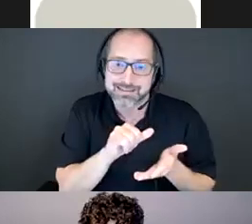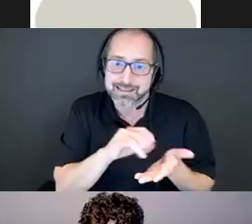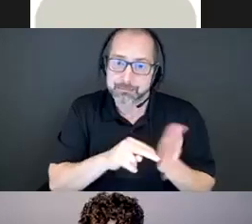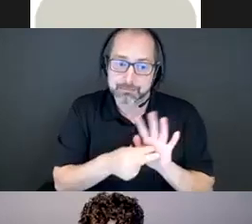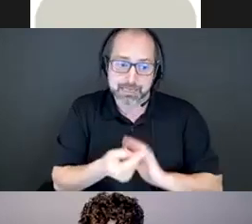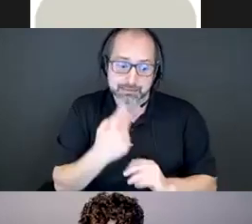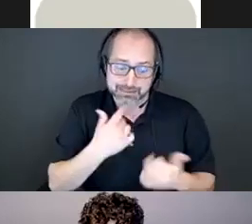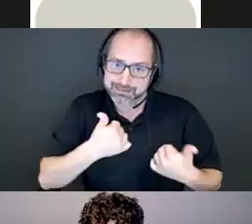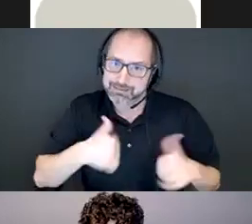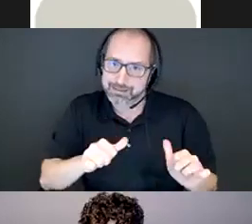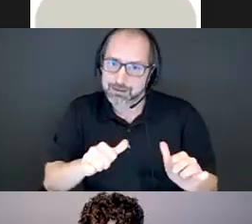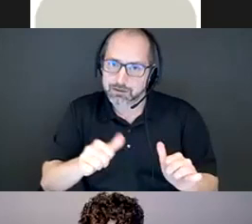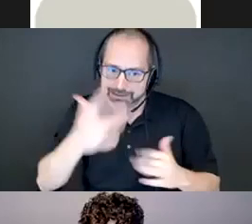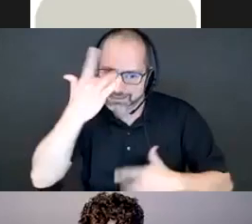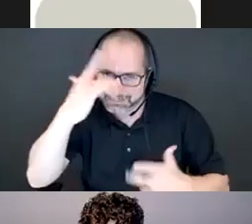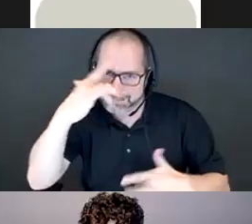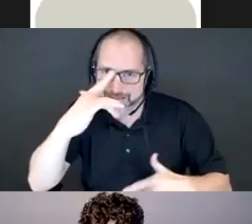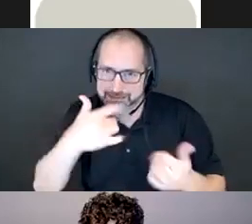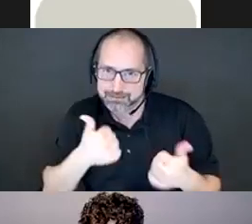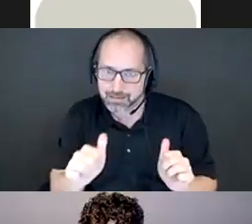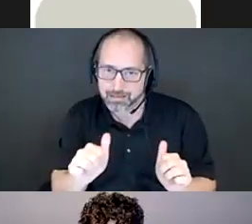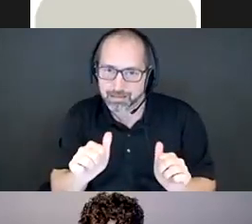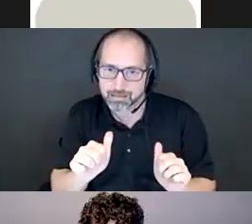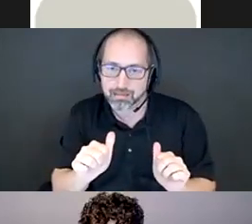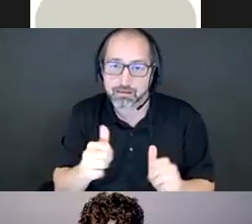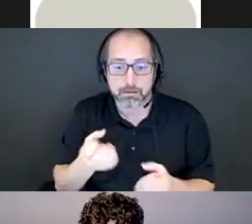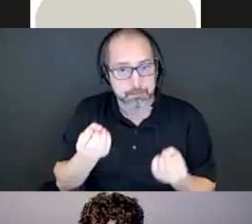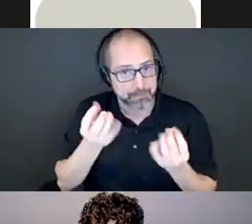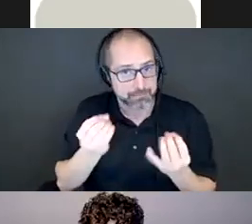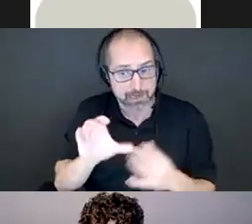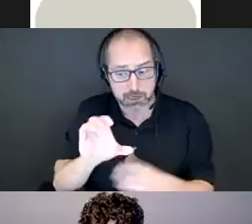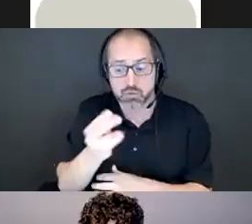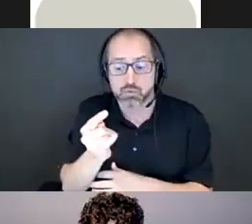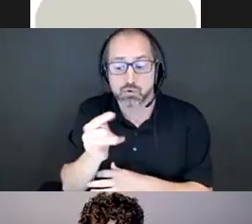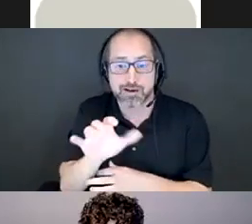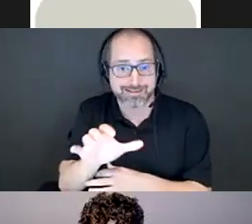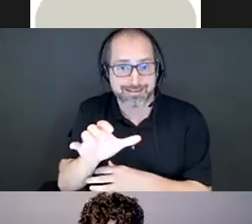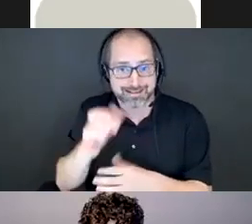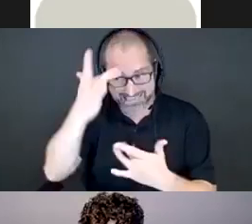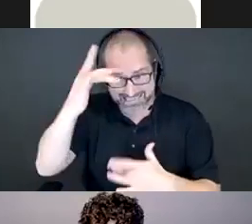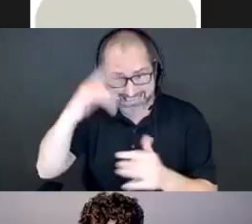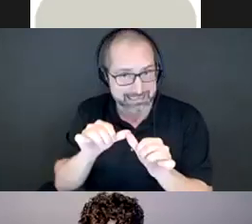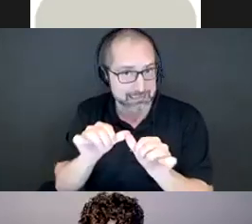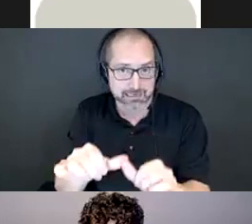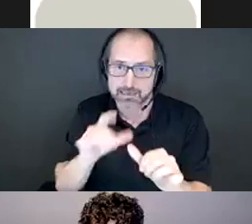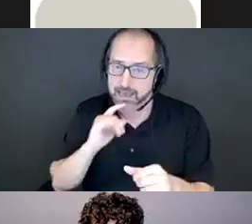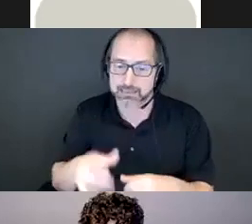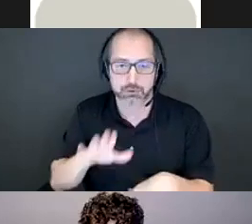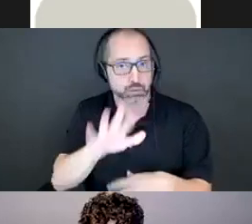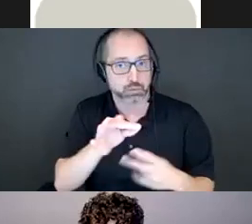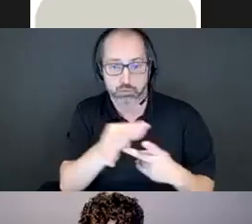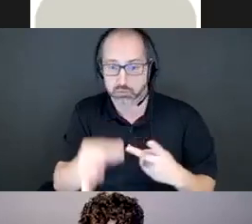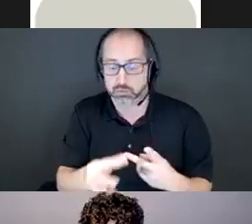a disease. There's many chronic diseases that originate with voluntary lifestyle choices.